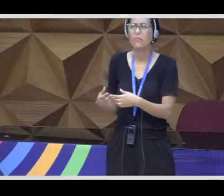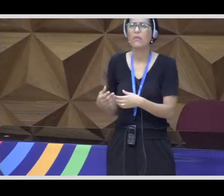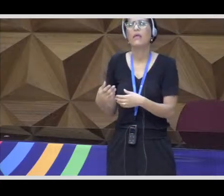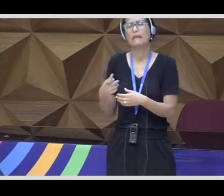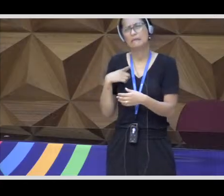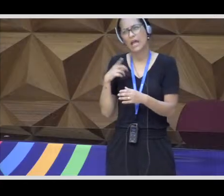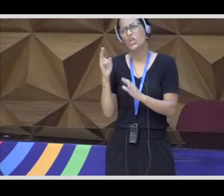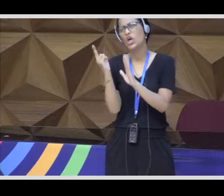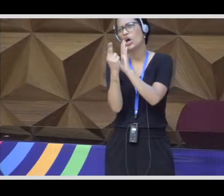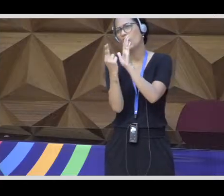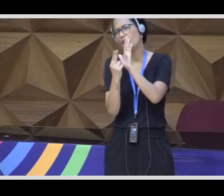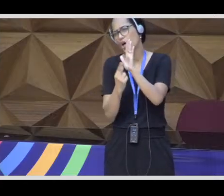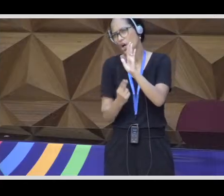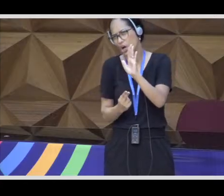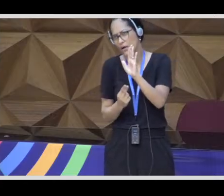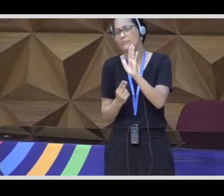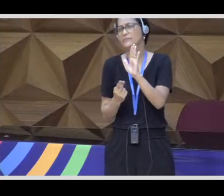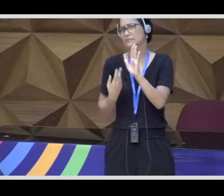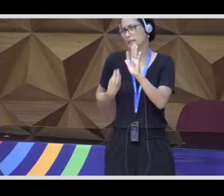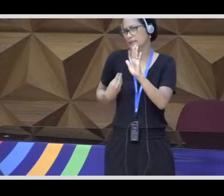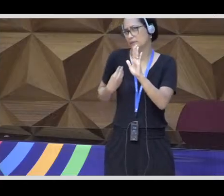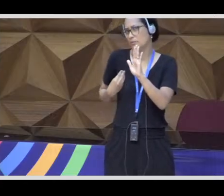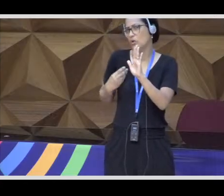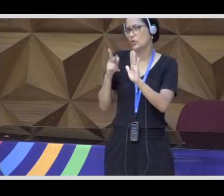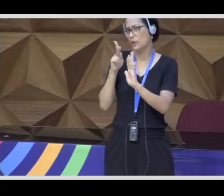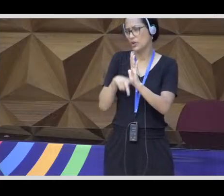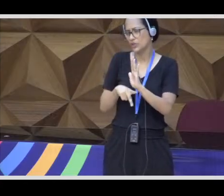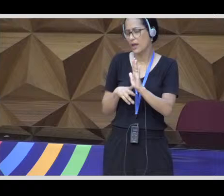I would say that this kind of project,